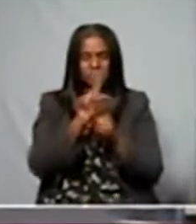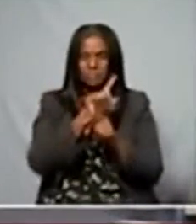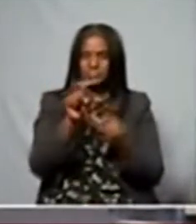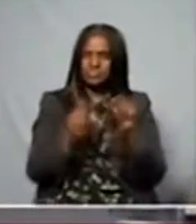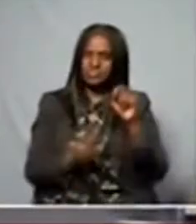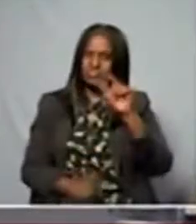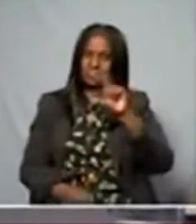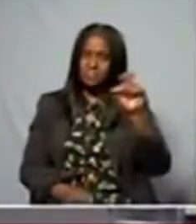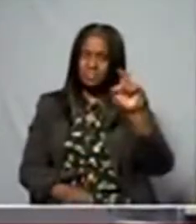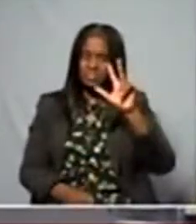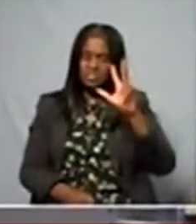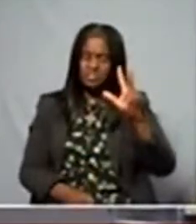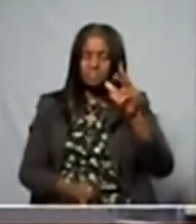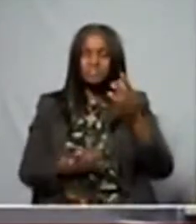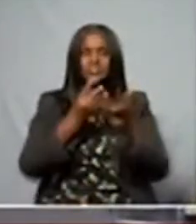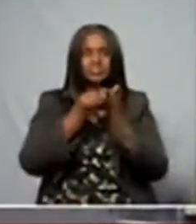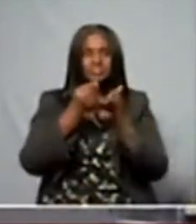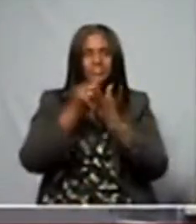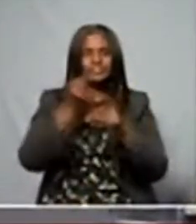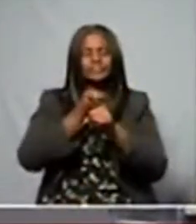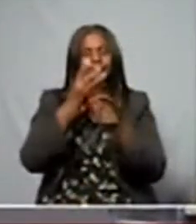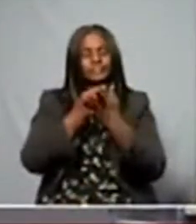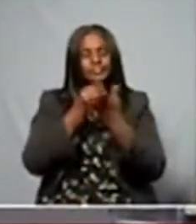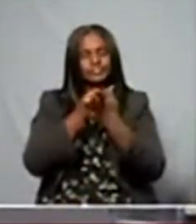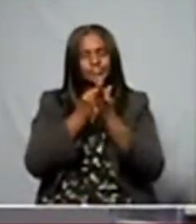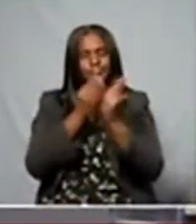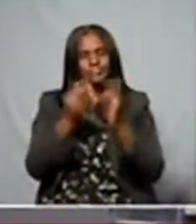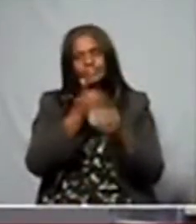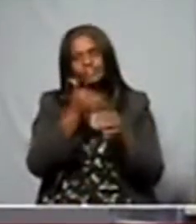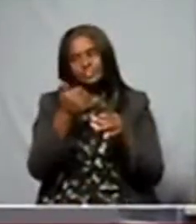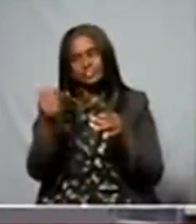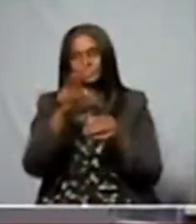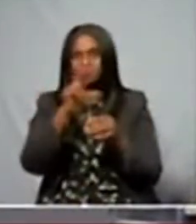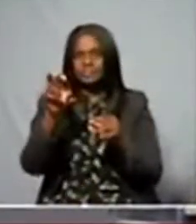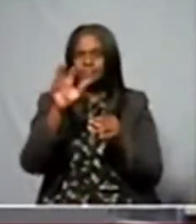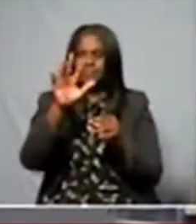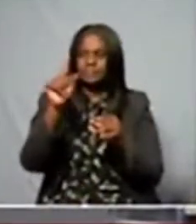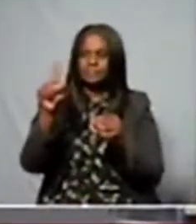59,133,103 was the funding from the Treasury, while